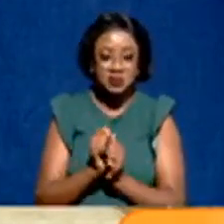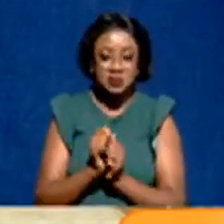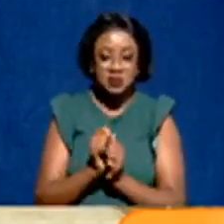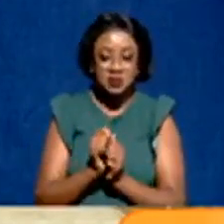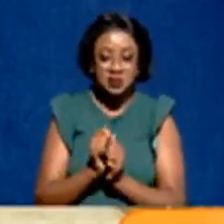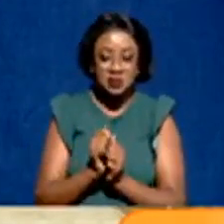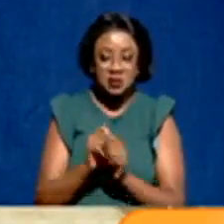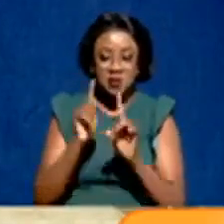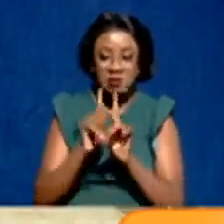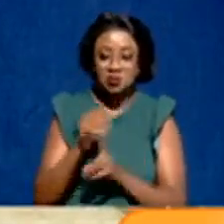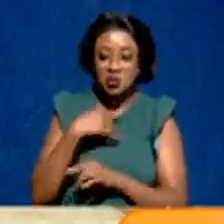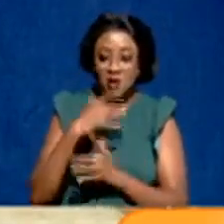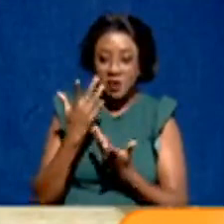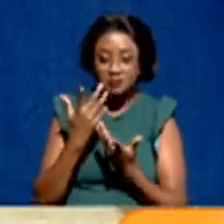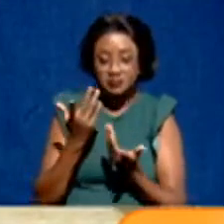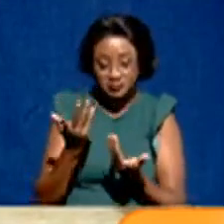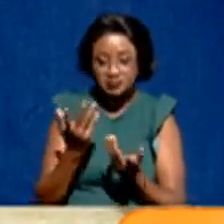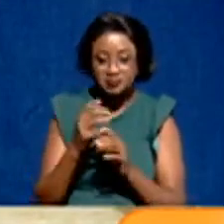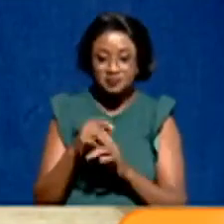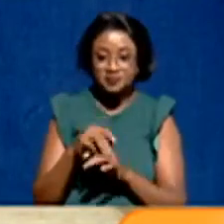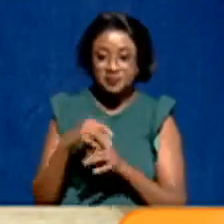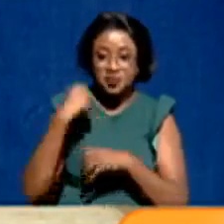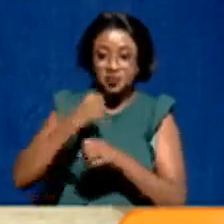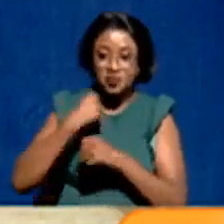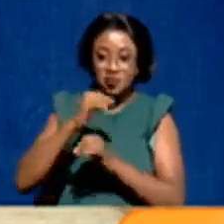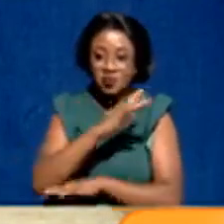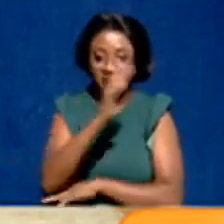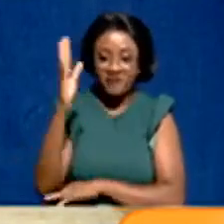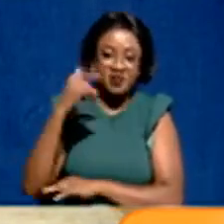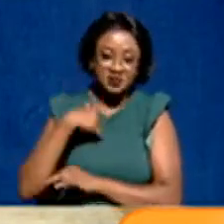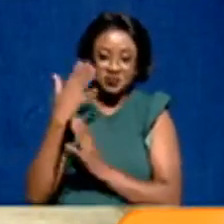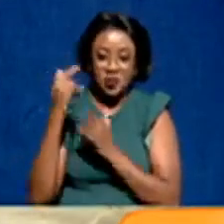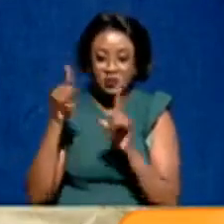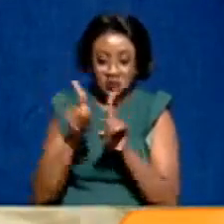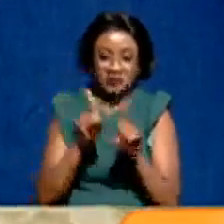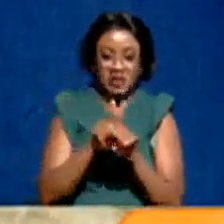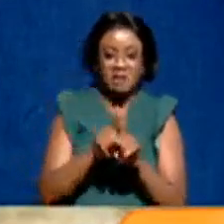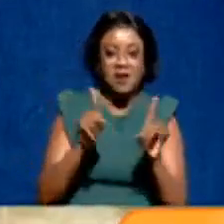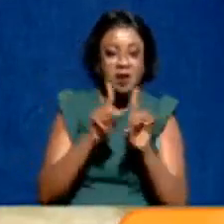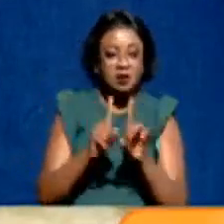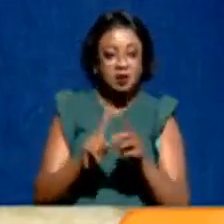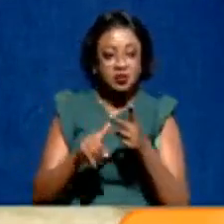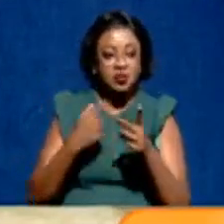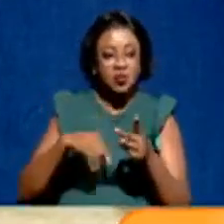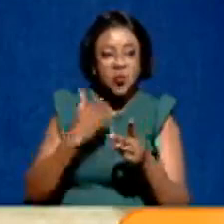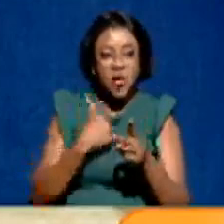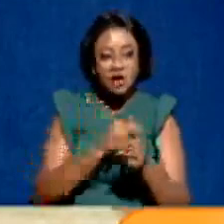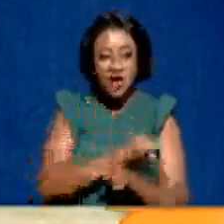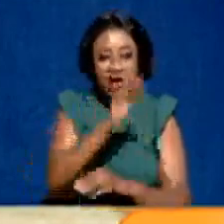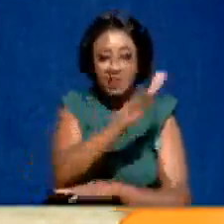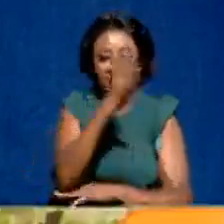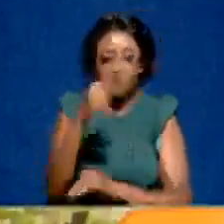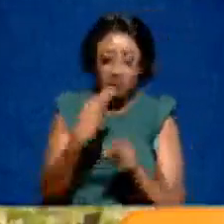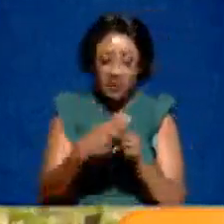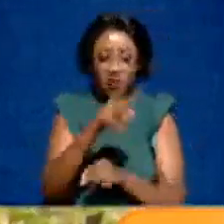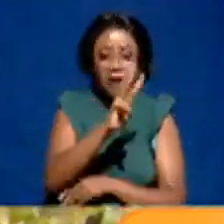Bon Forest ambao ni miti ya kiasili ndio upatikana mingi. Pia tuko na msitu mwingine tunaita Mambo